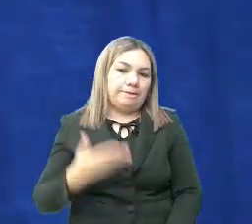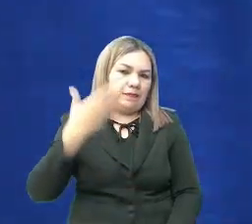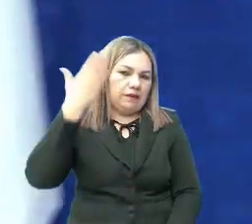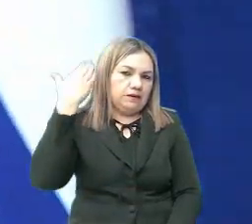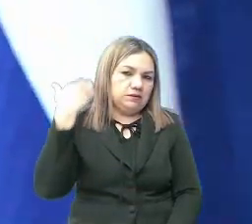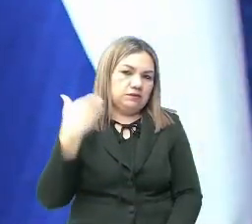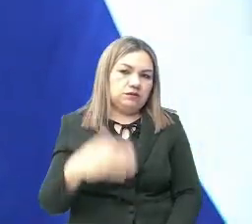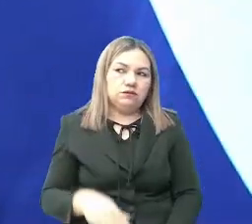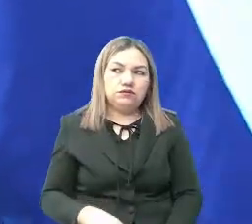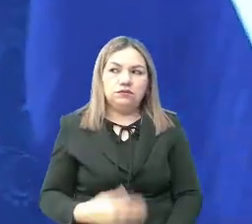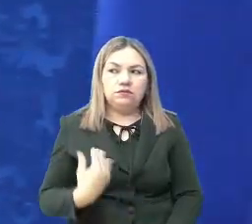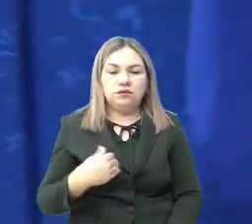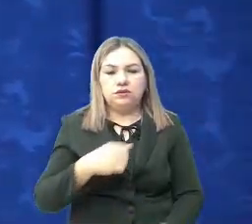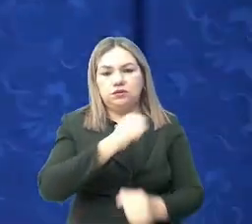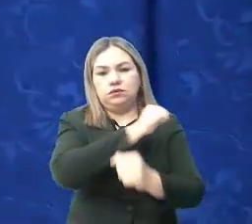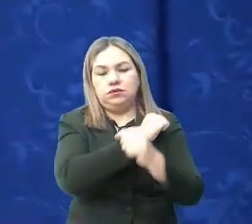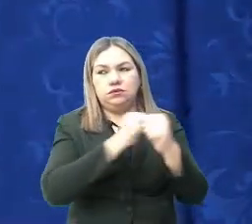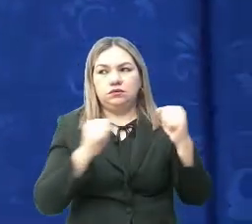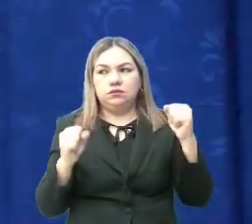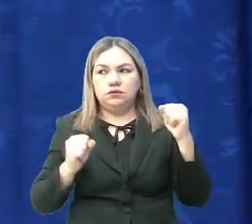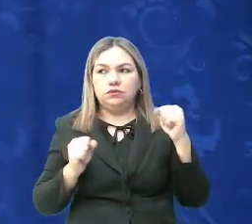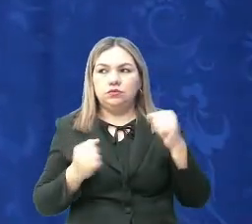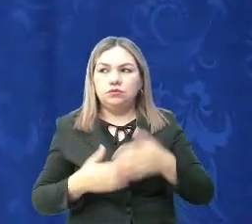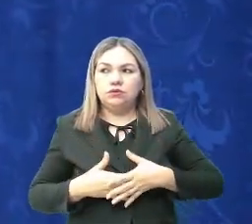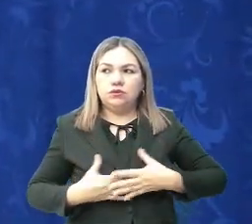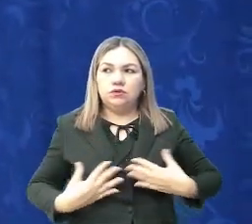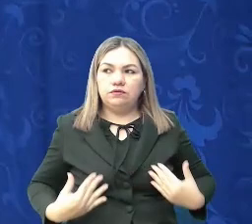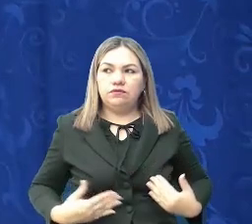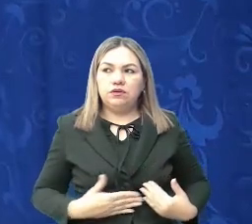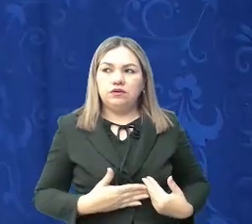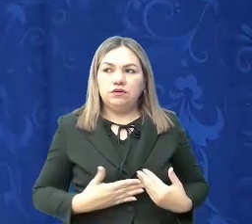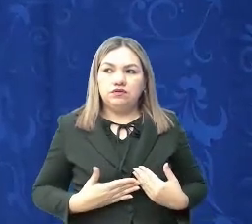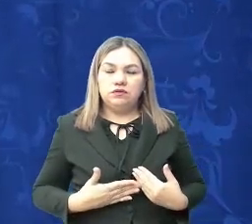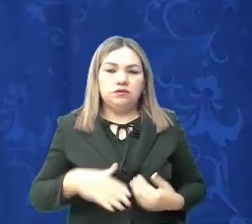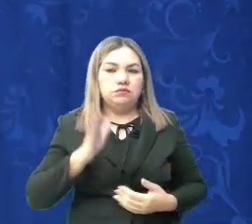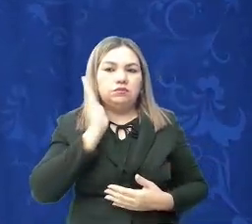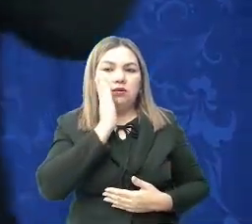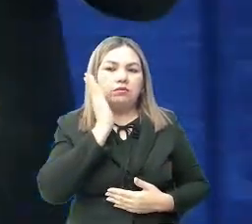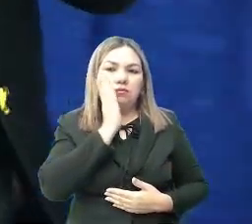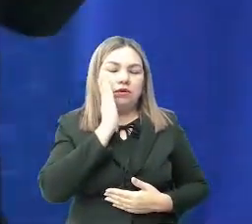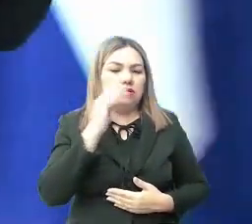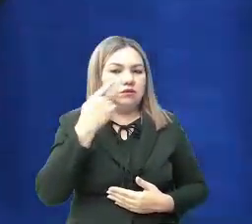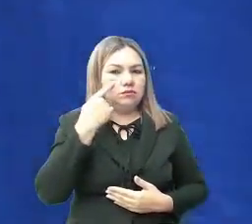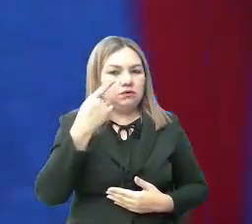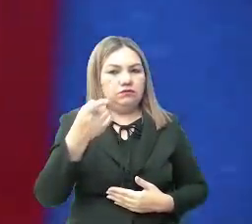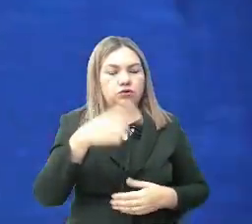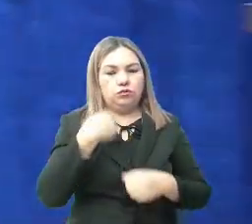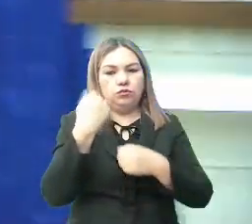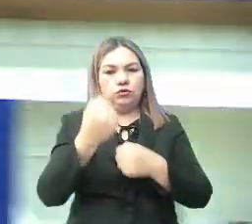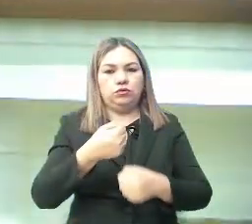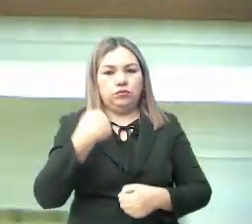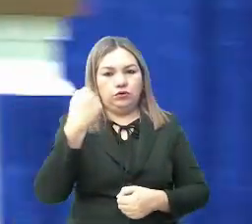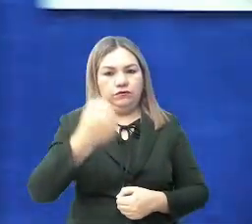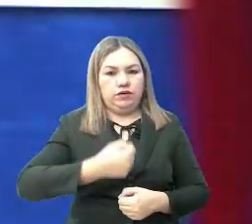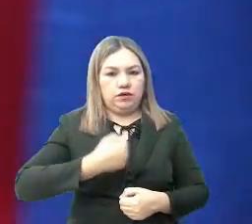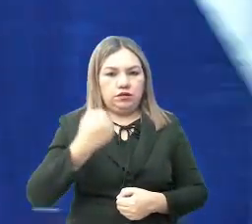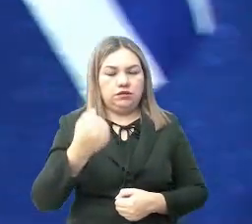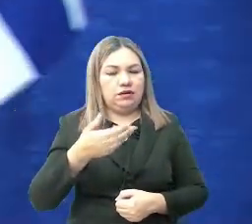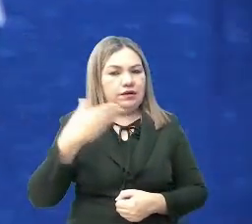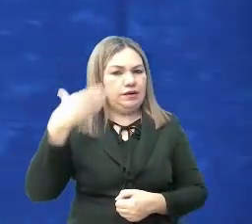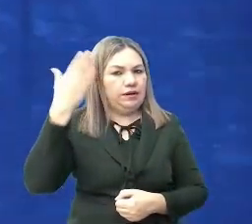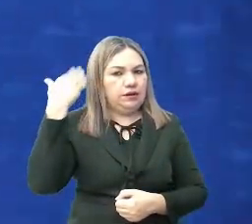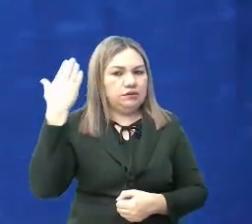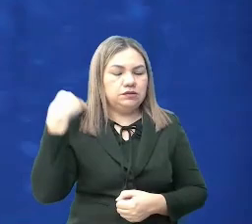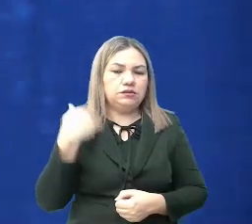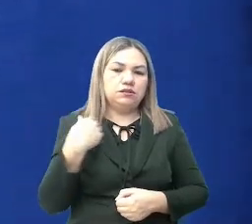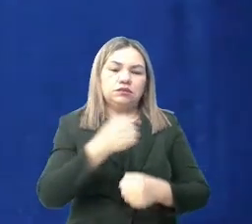me, before the Lord put me in the womb of my mother, he has given me as a prophet. Before he has put me